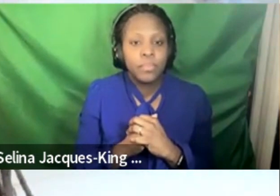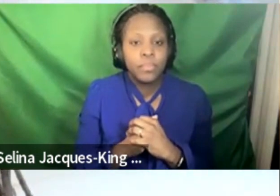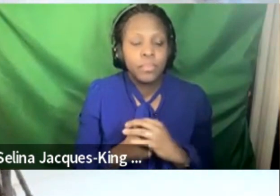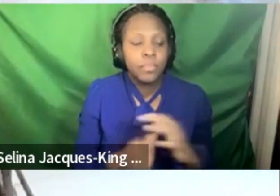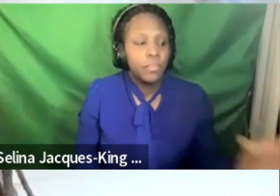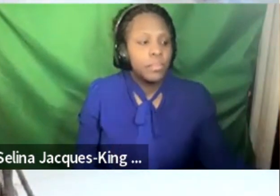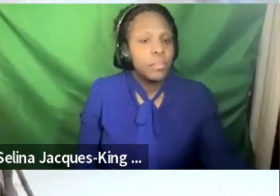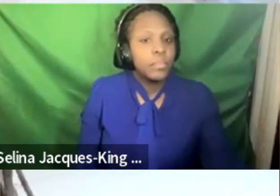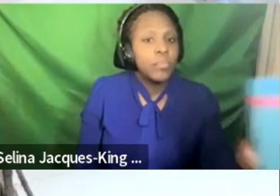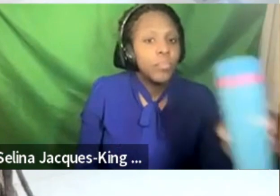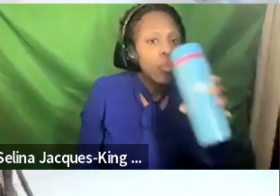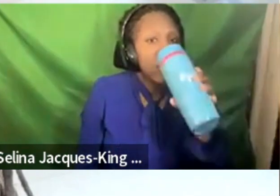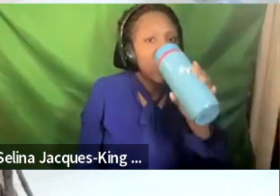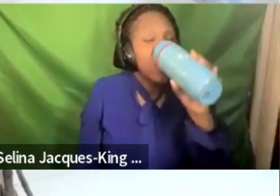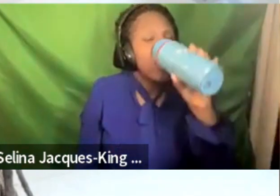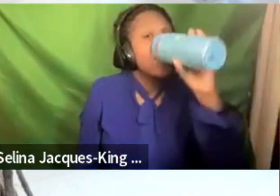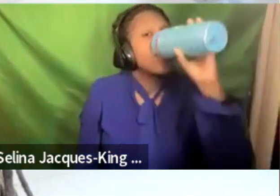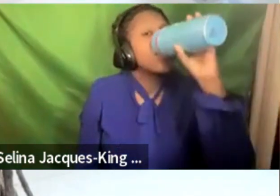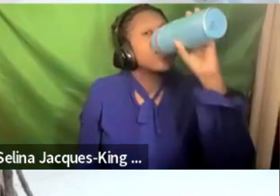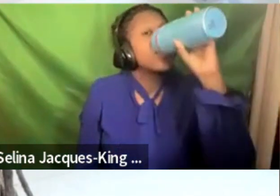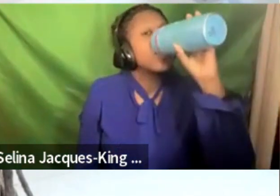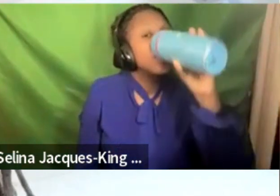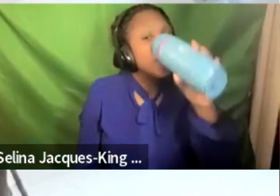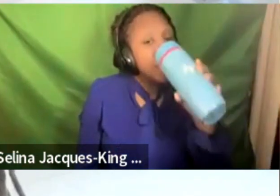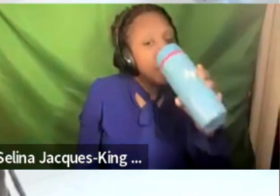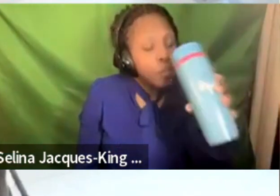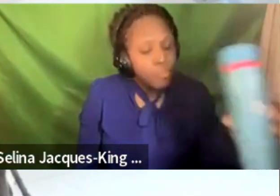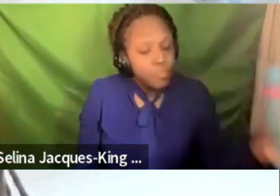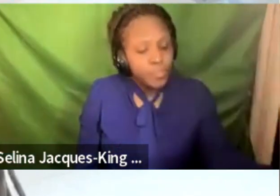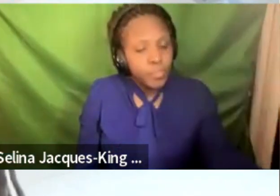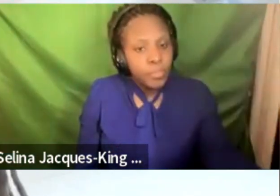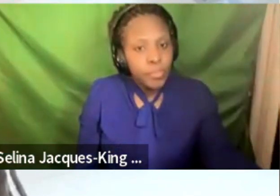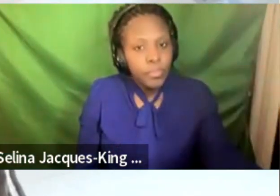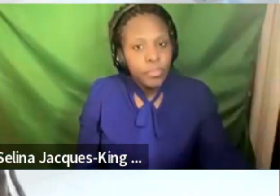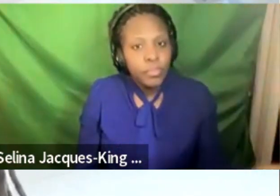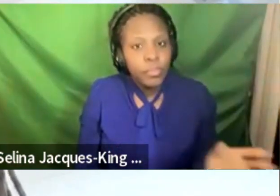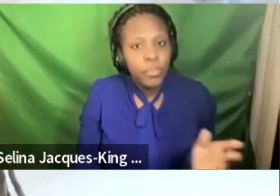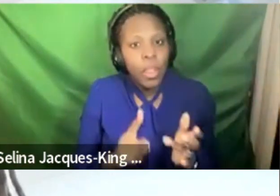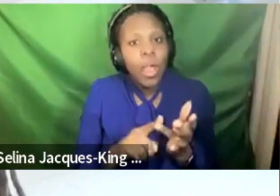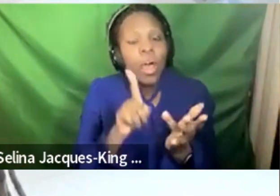She's presenting as someone who all watched,